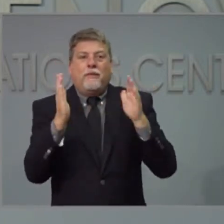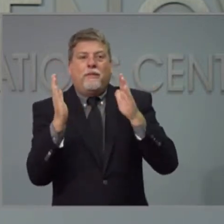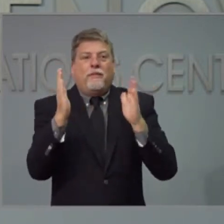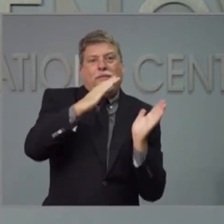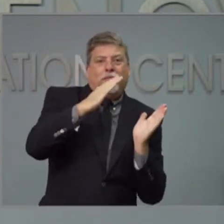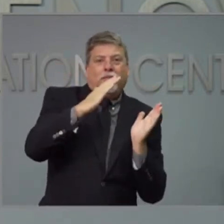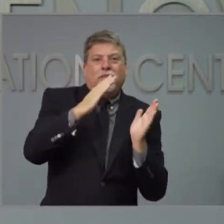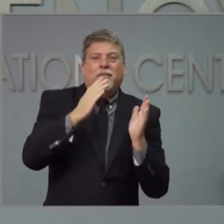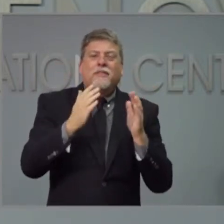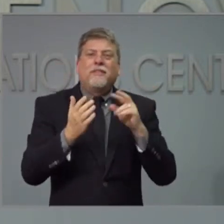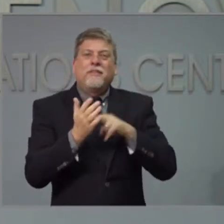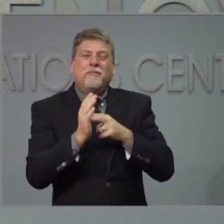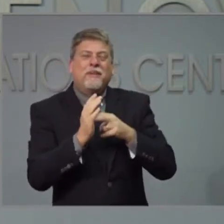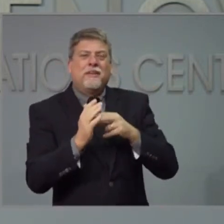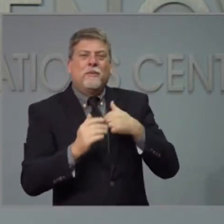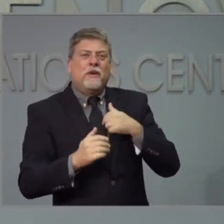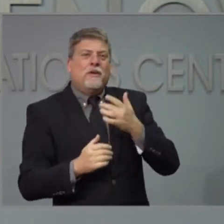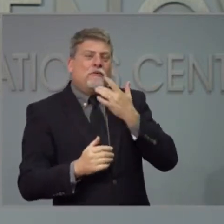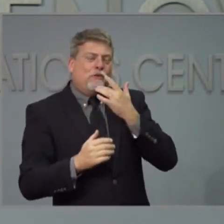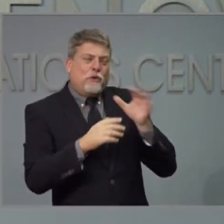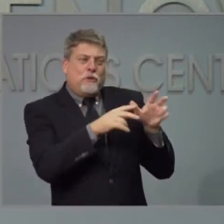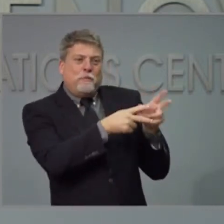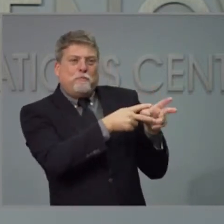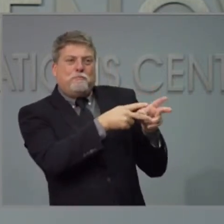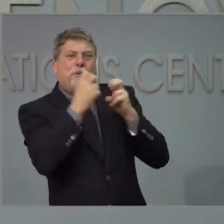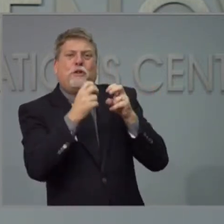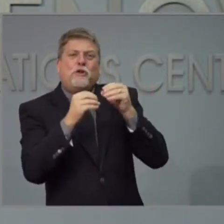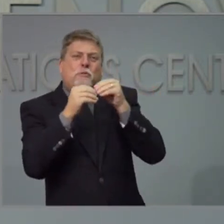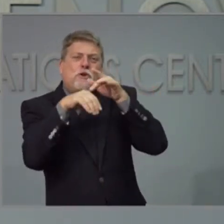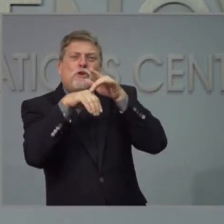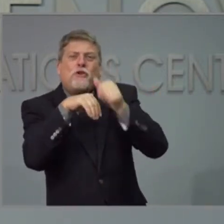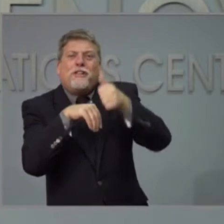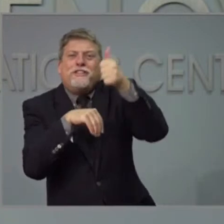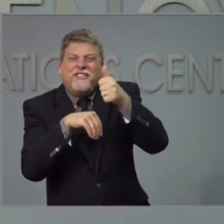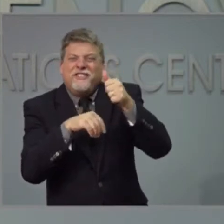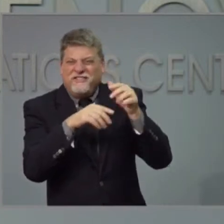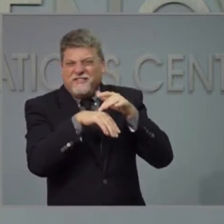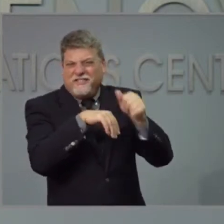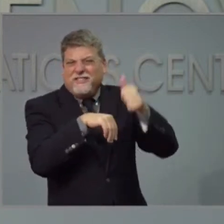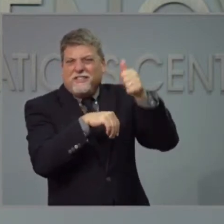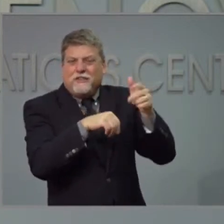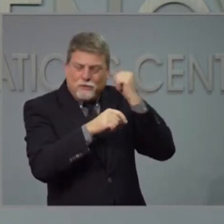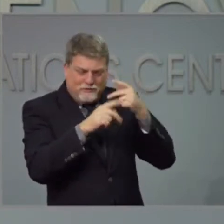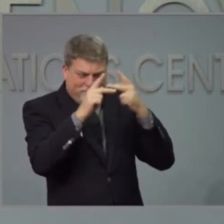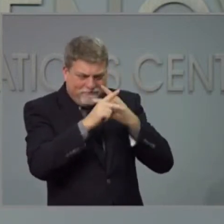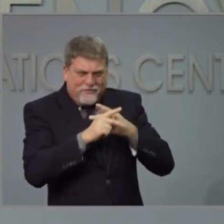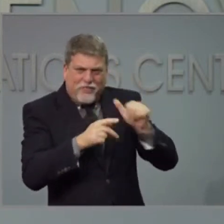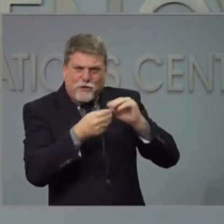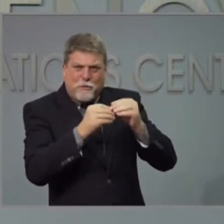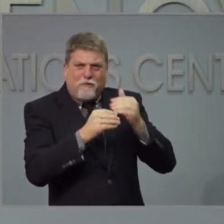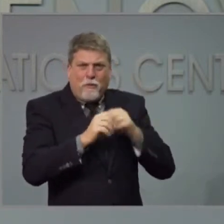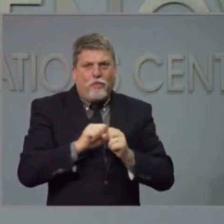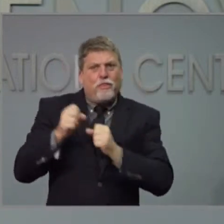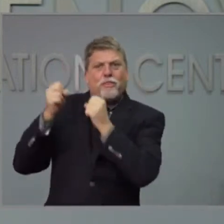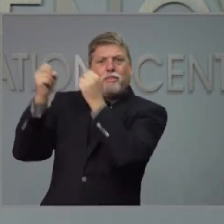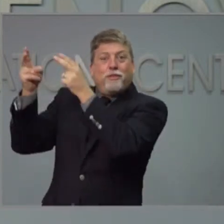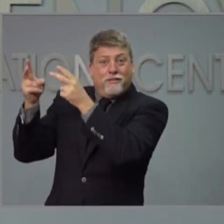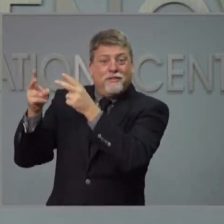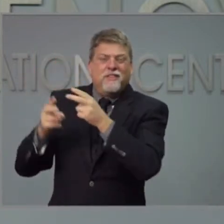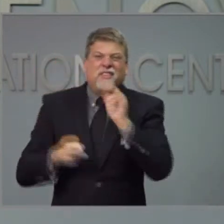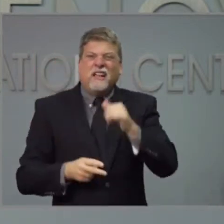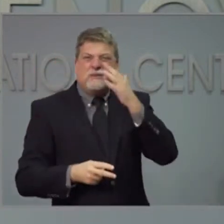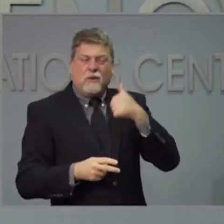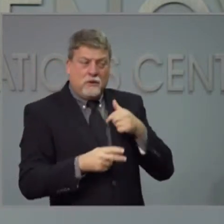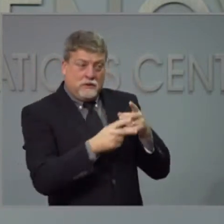provide more time for some quality checks that we always want to do, but we want to have even more time to be able to do it. So tomorrow's window is going to